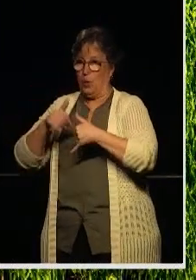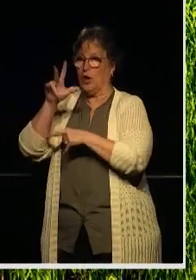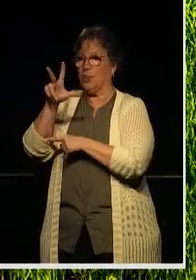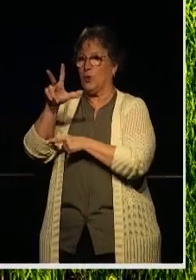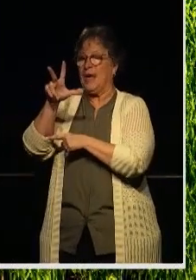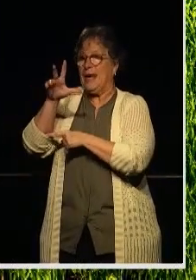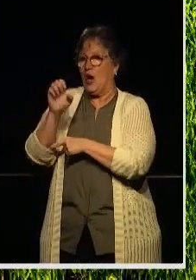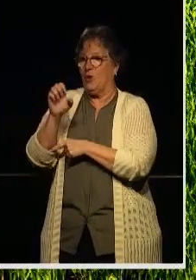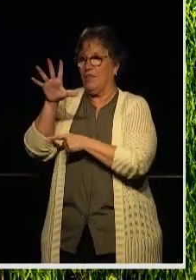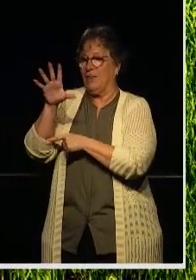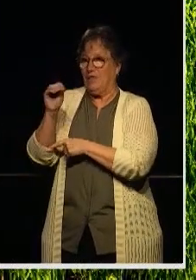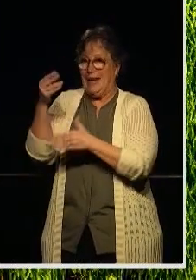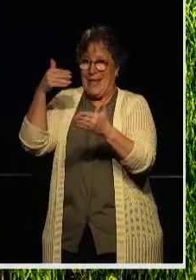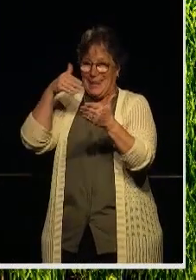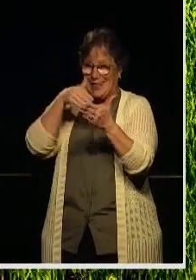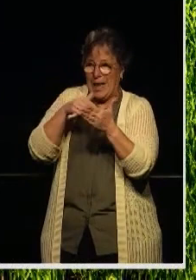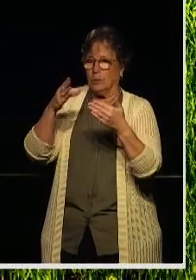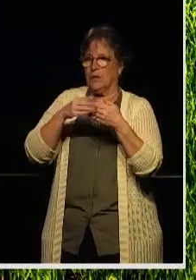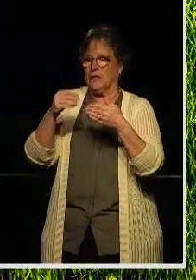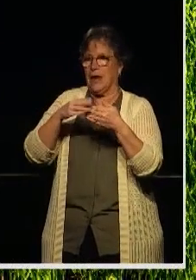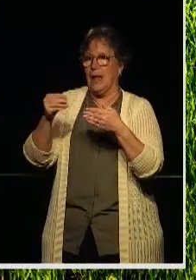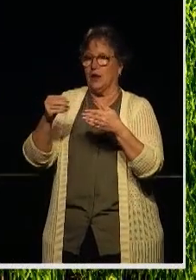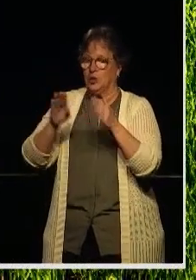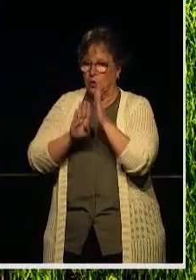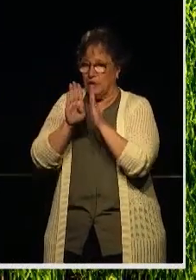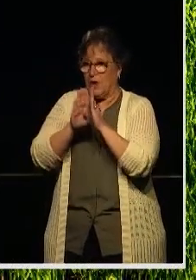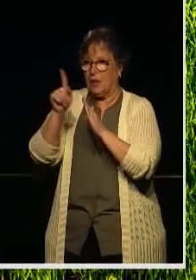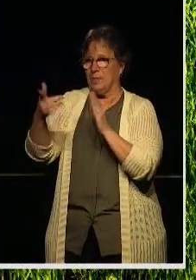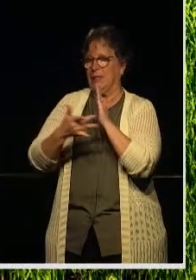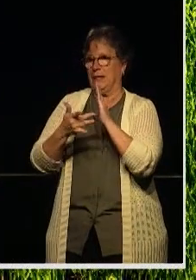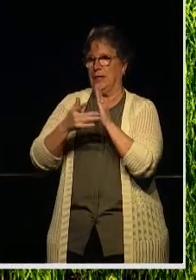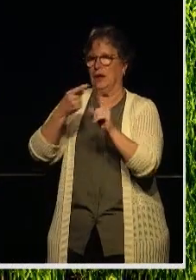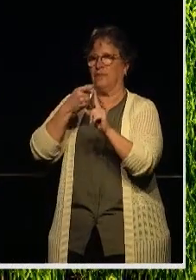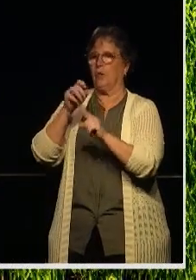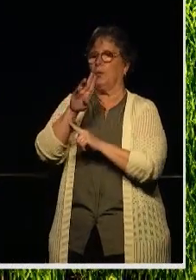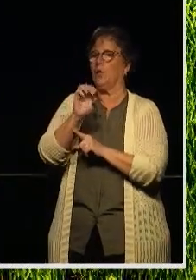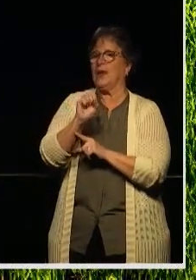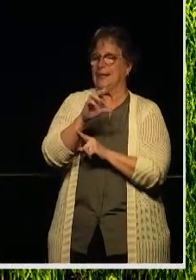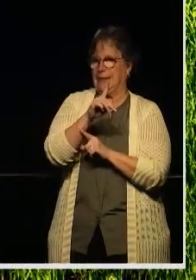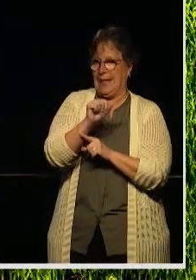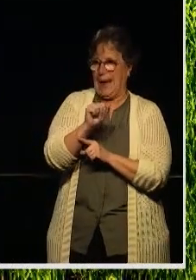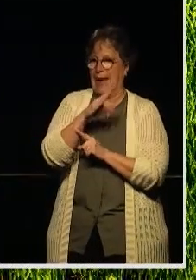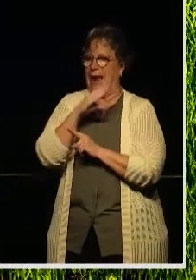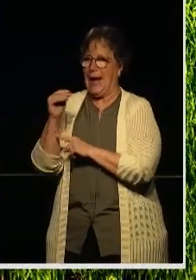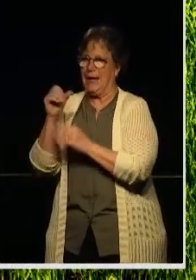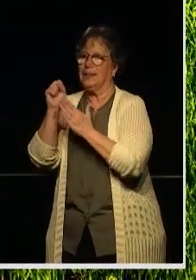$350,000 in grant money to develop these technologies, primarily from the USDA and the state of Georgia.